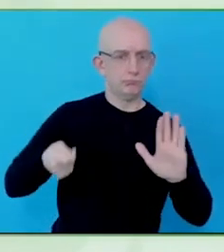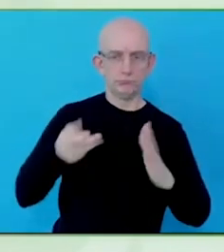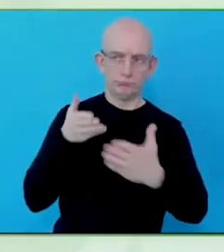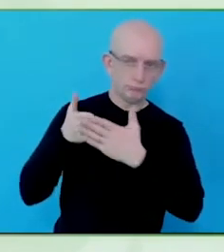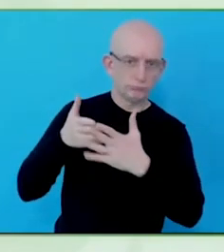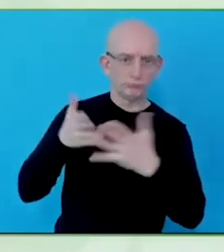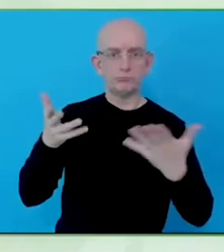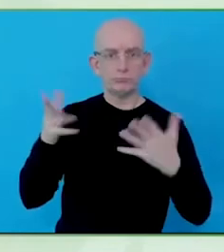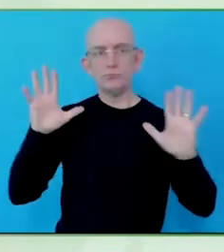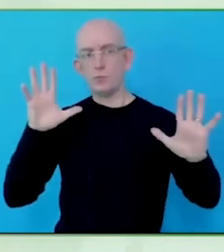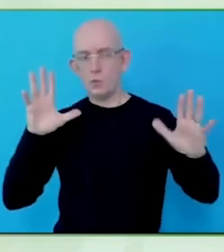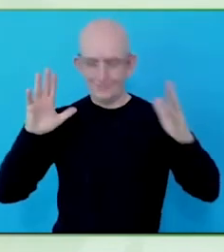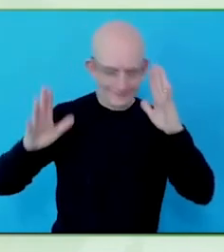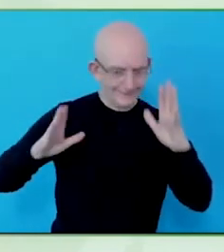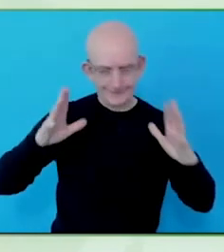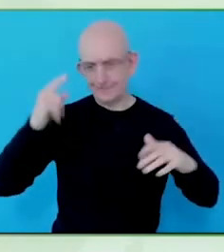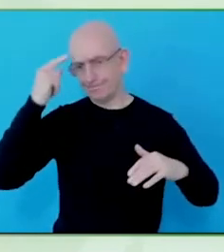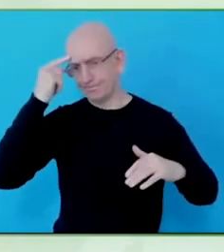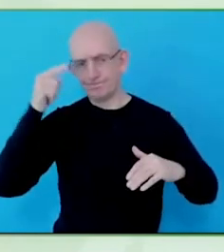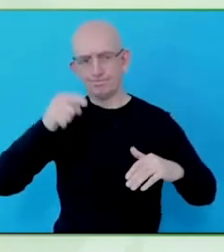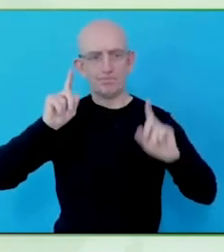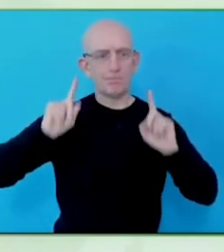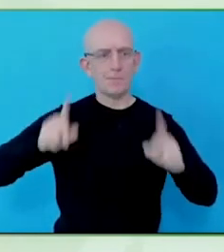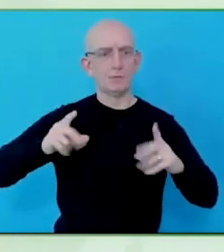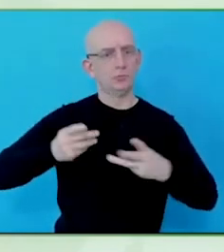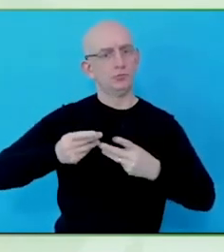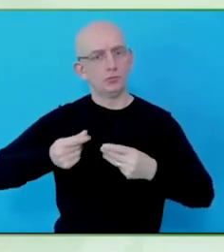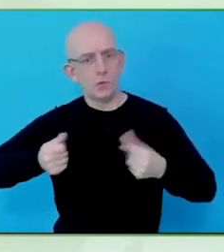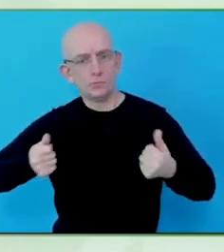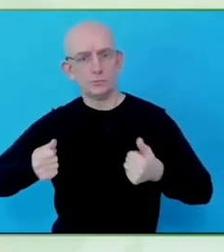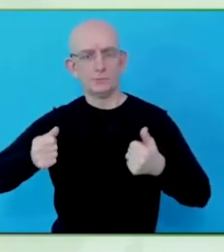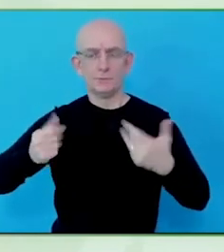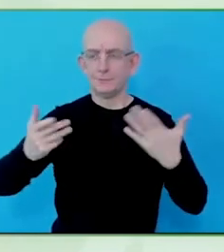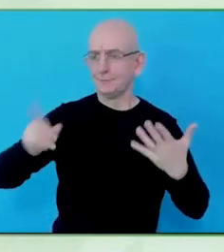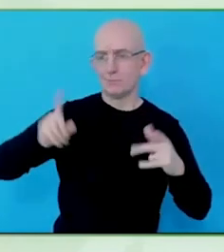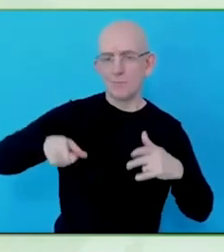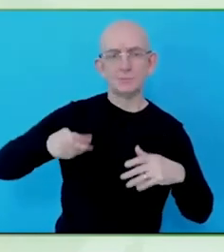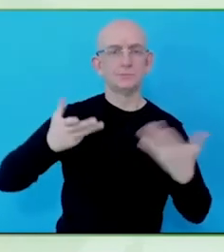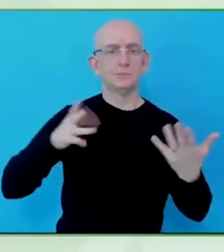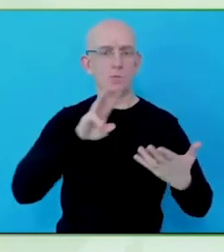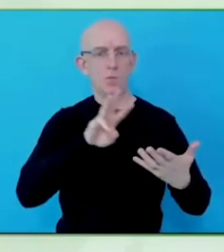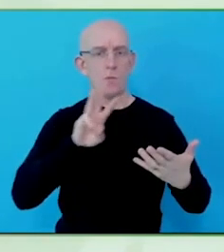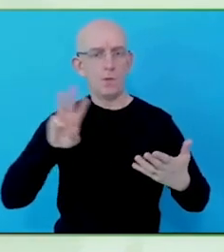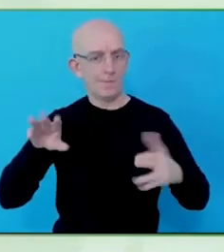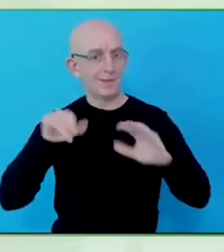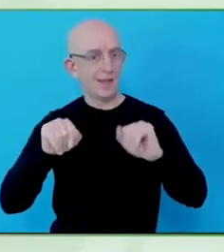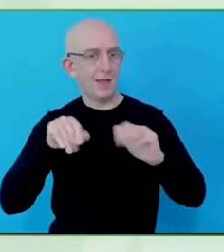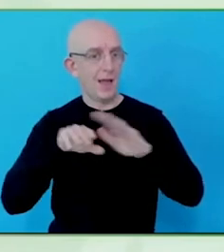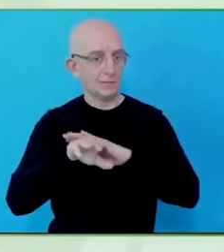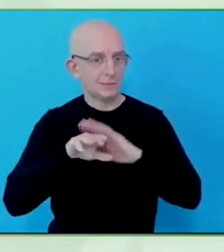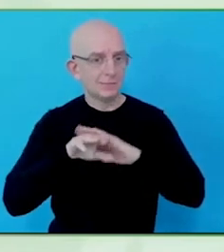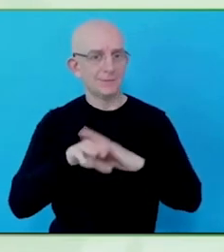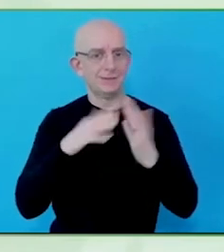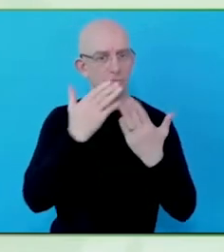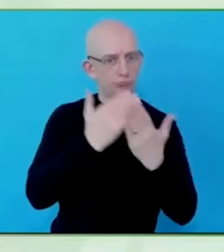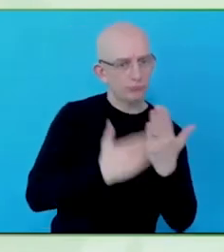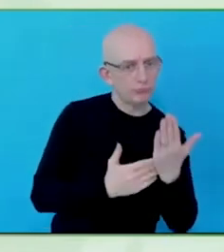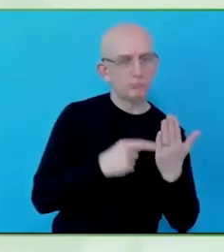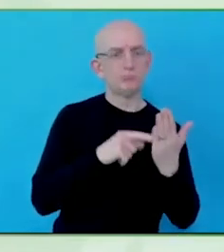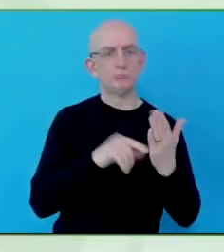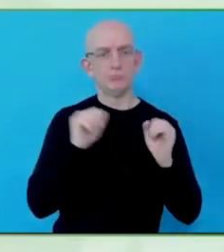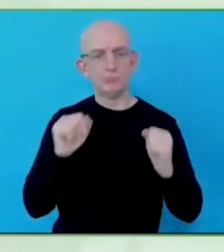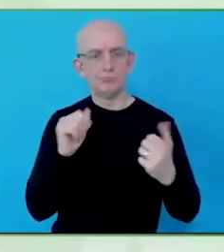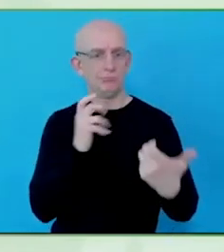they'll find providers like my company, UserWay. I want to stress again, web accessibility is complicated and it's hard to